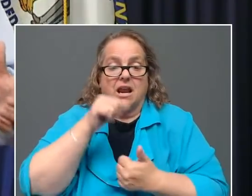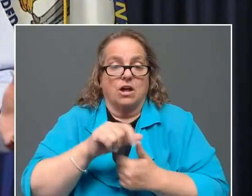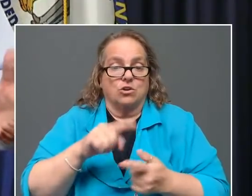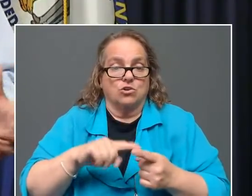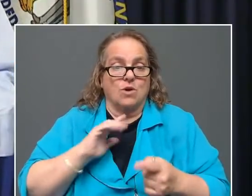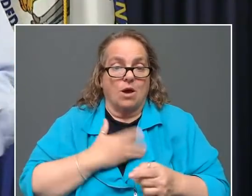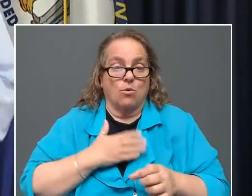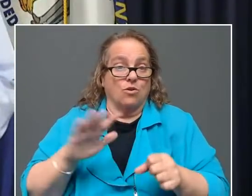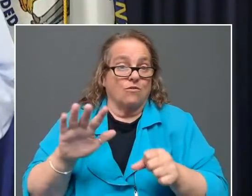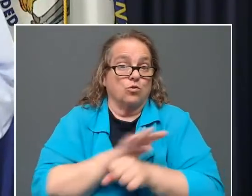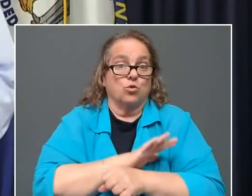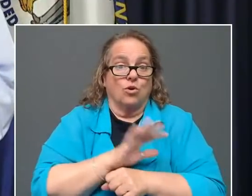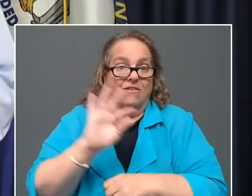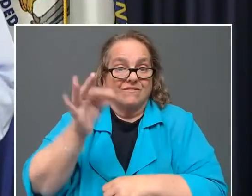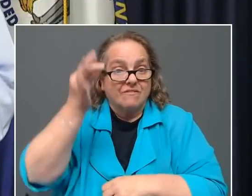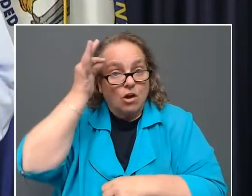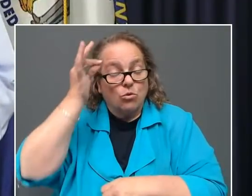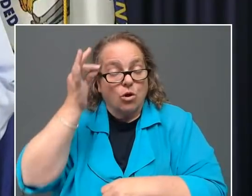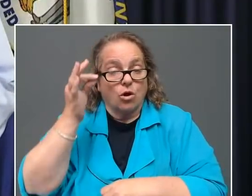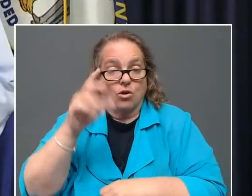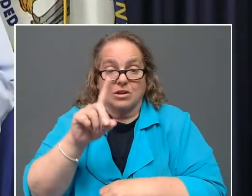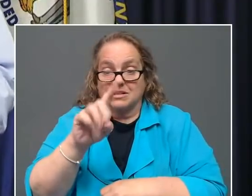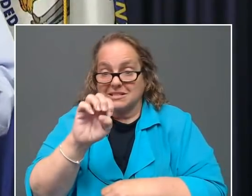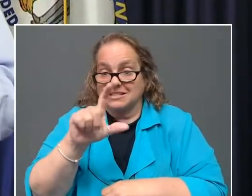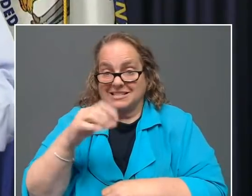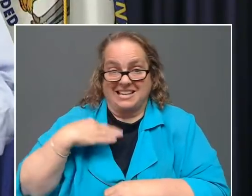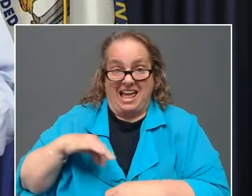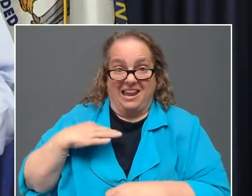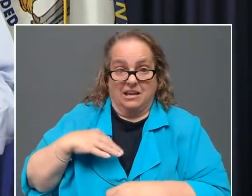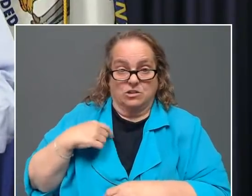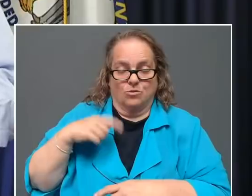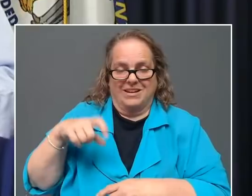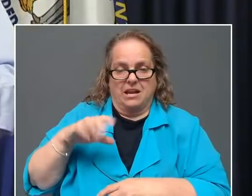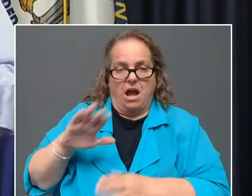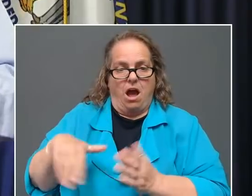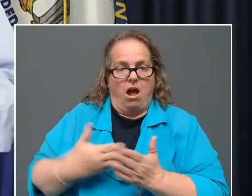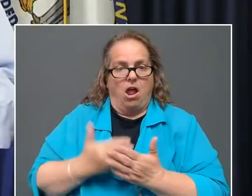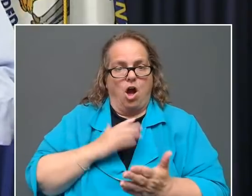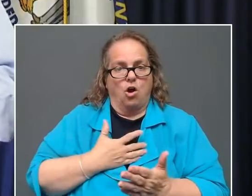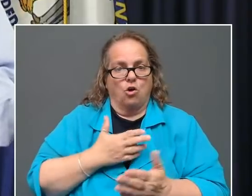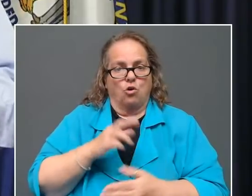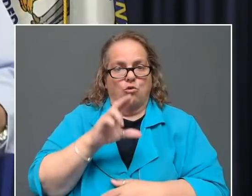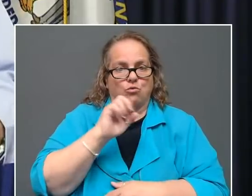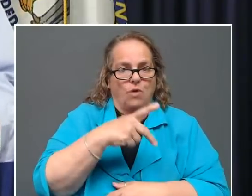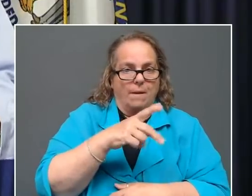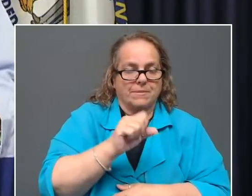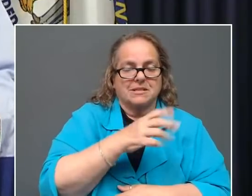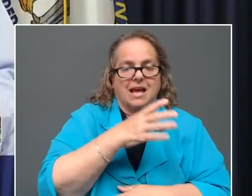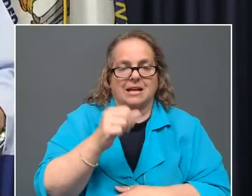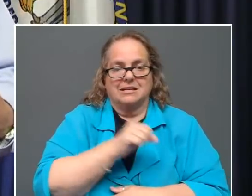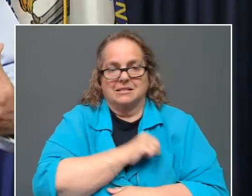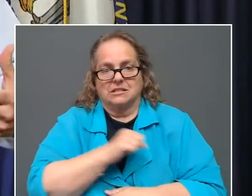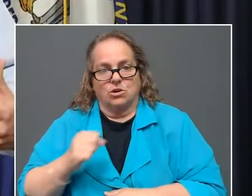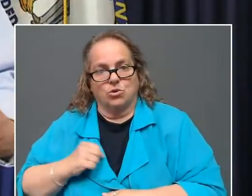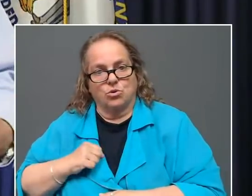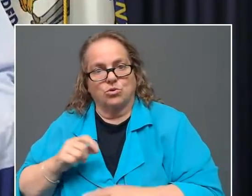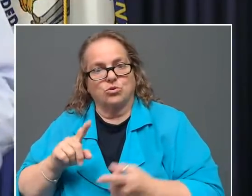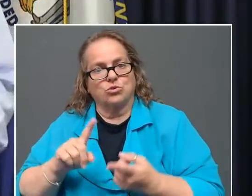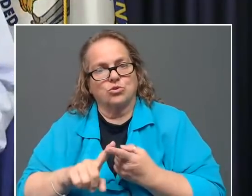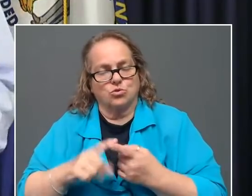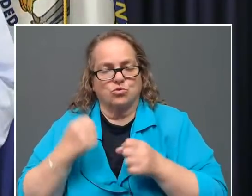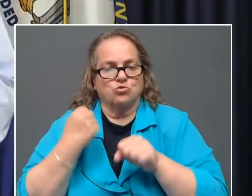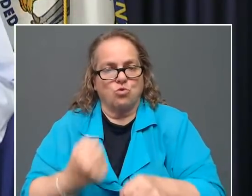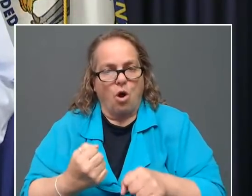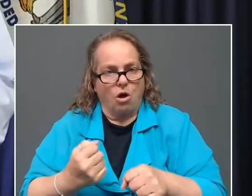we need each one of our representatives and senators strongly coming out for especially Republicans and Republican